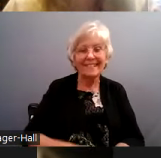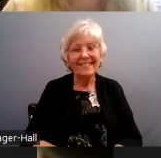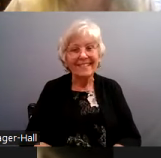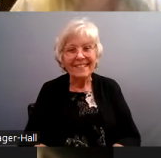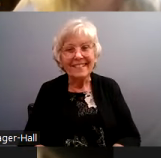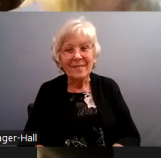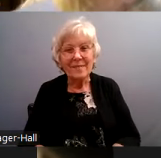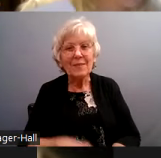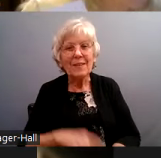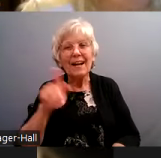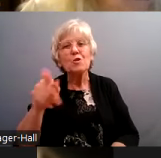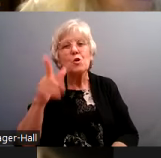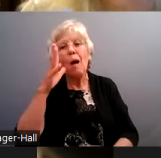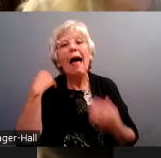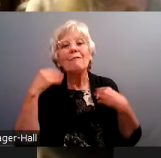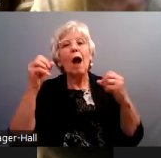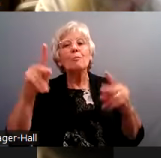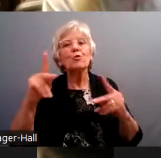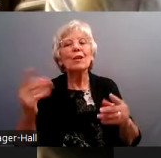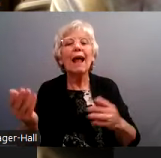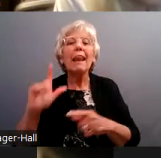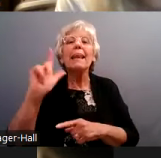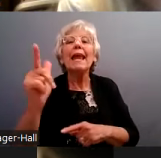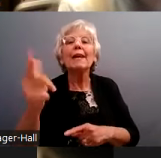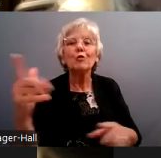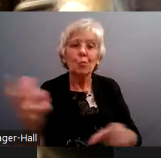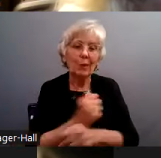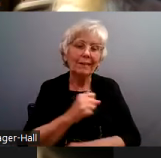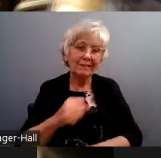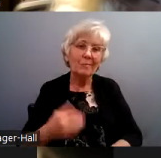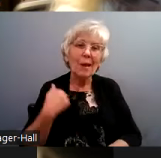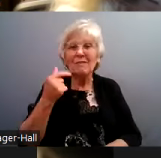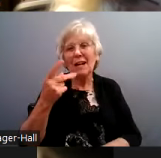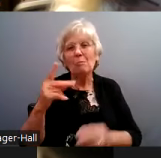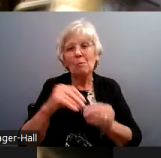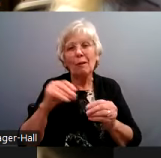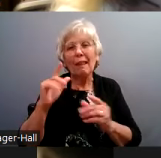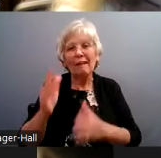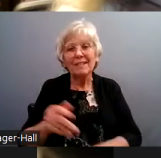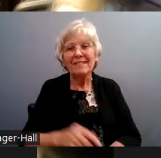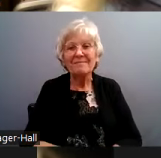Marianne, you'll have a chance to win a t-shirt later. We have a couple more.